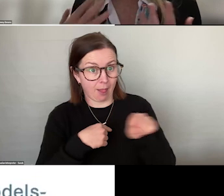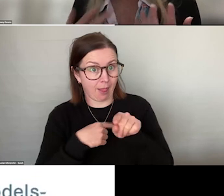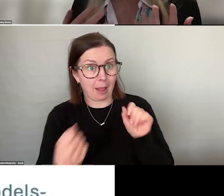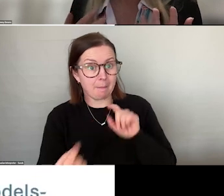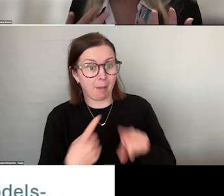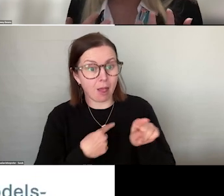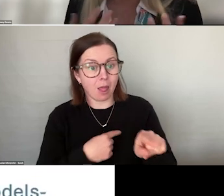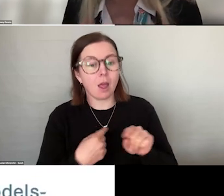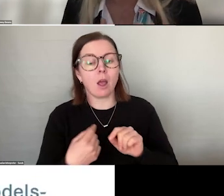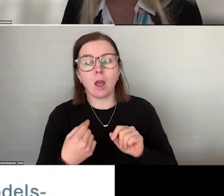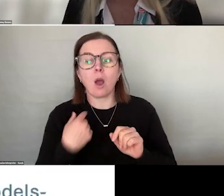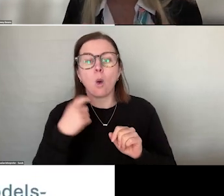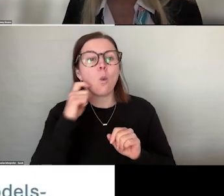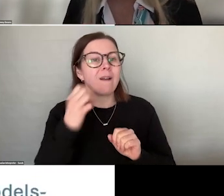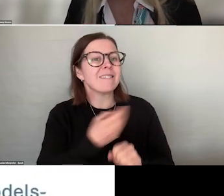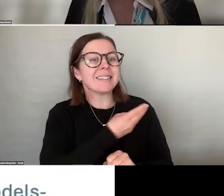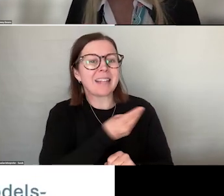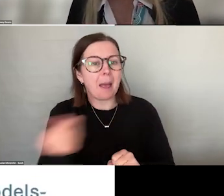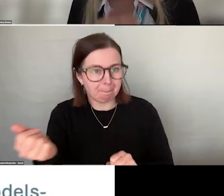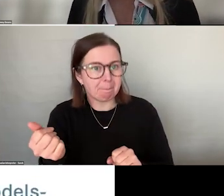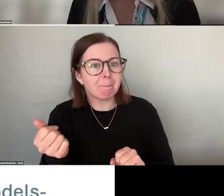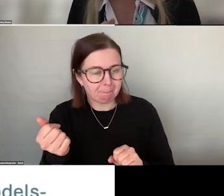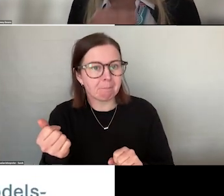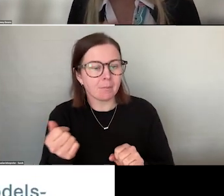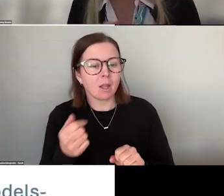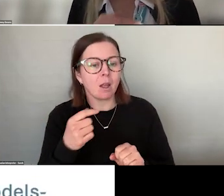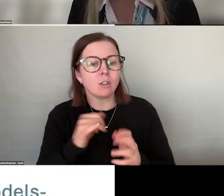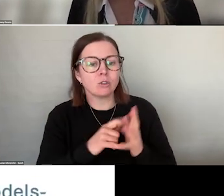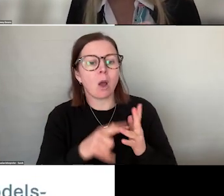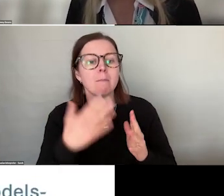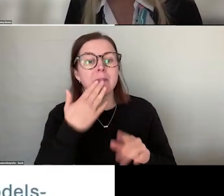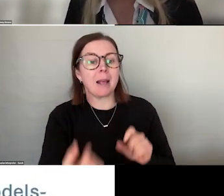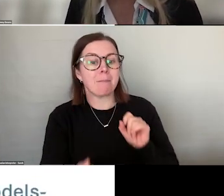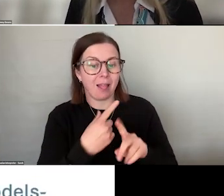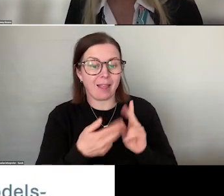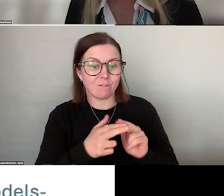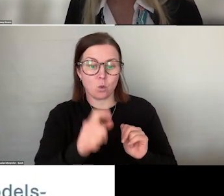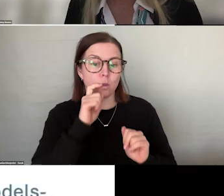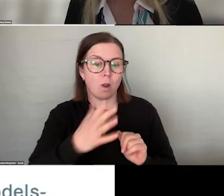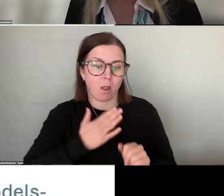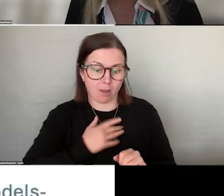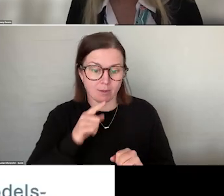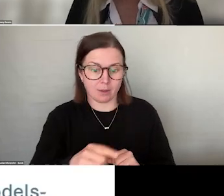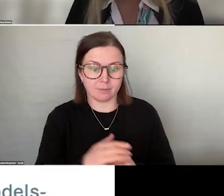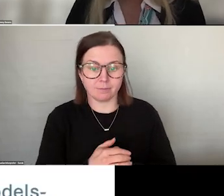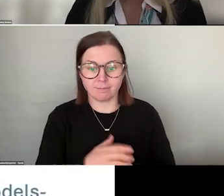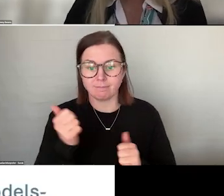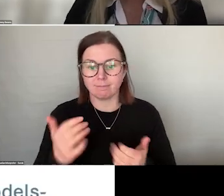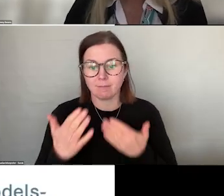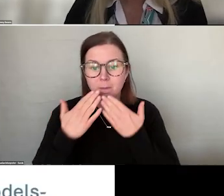We will have some printed copies. So please email if that is what you would like. So thank you.